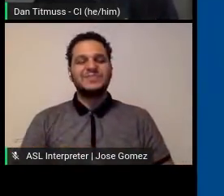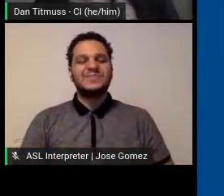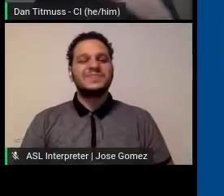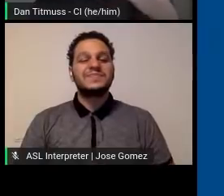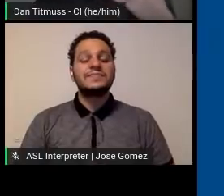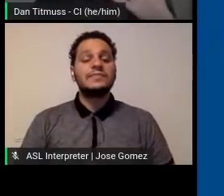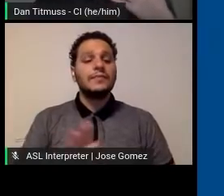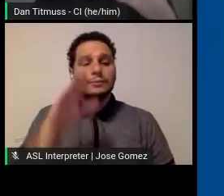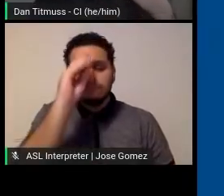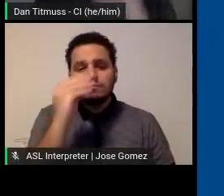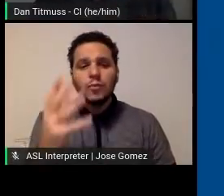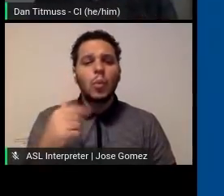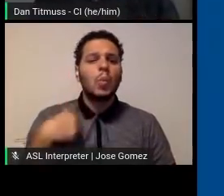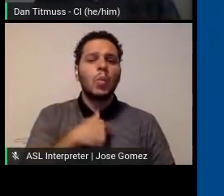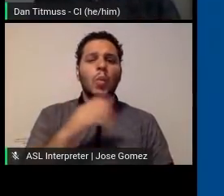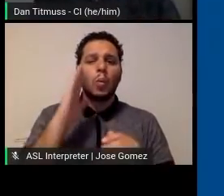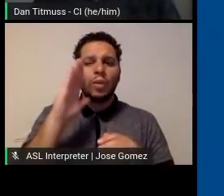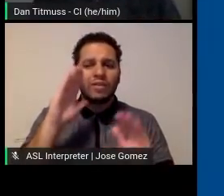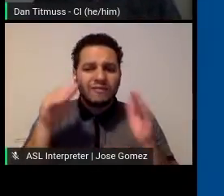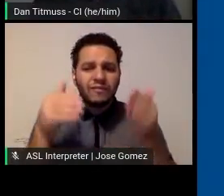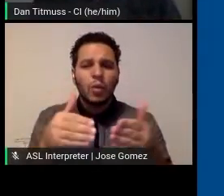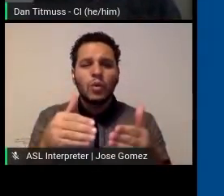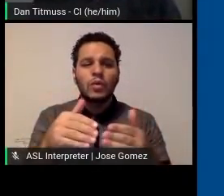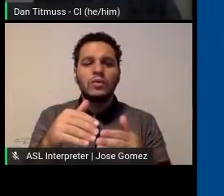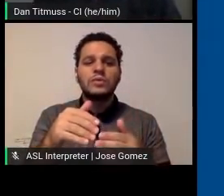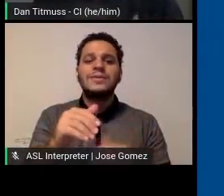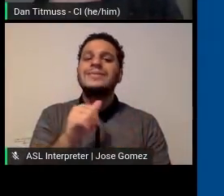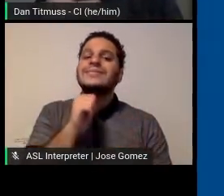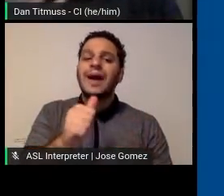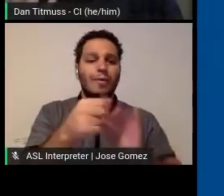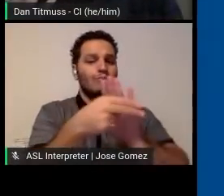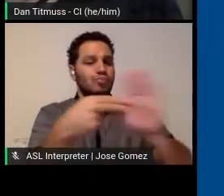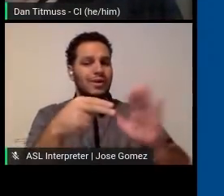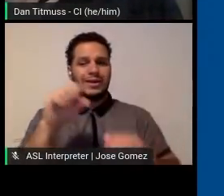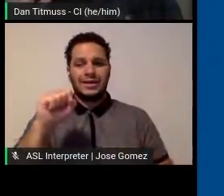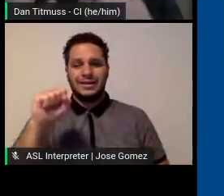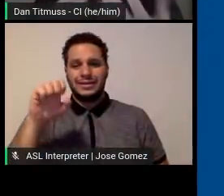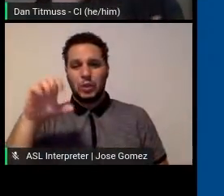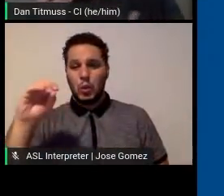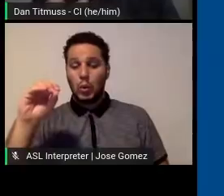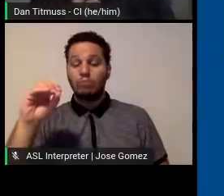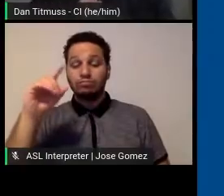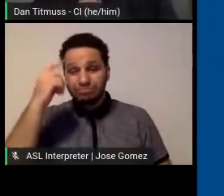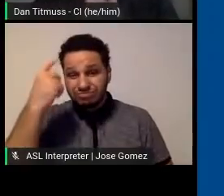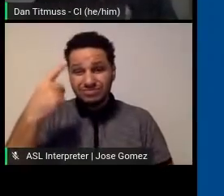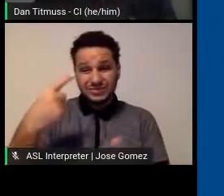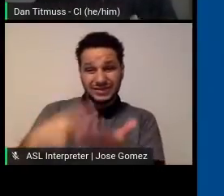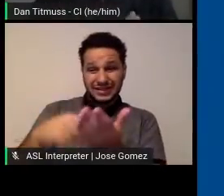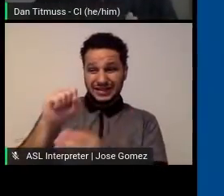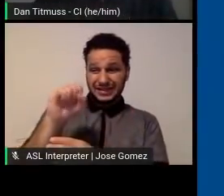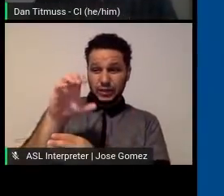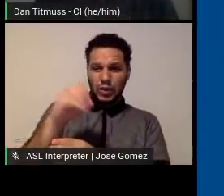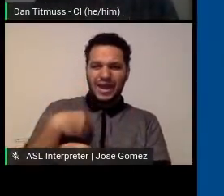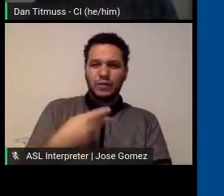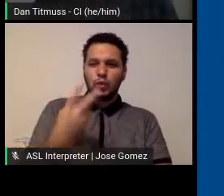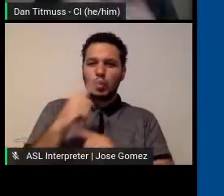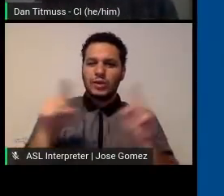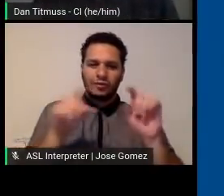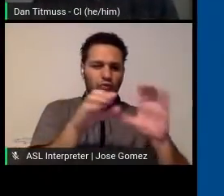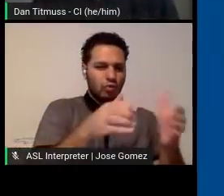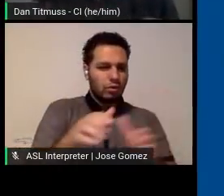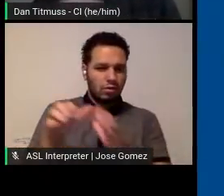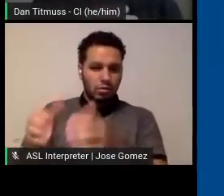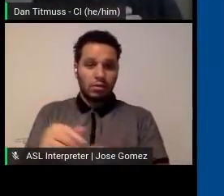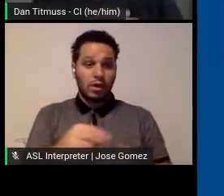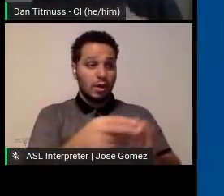Just a note, we're going to be focused on non-branded SEO here. When we think about SEO, you think about it in two different buckets.